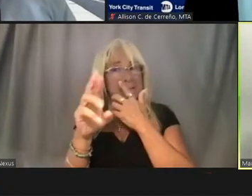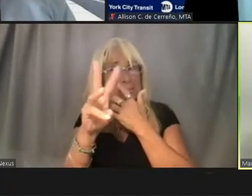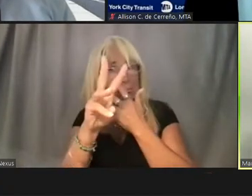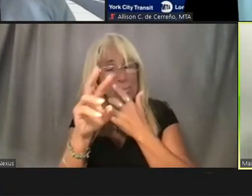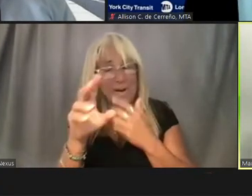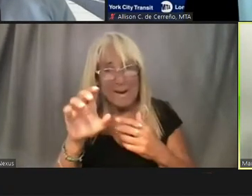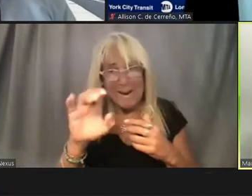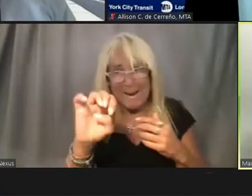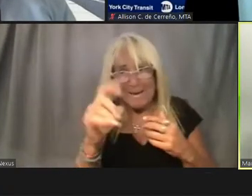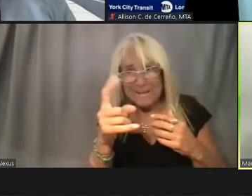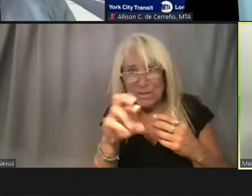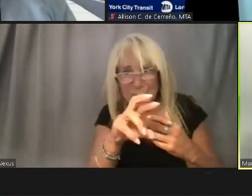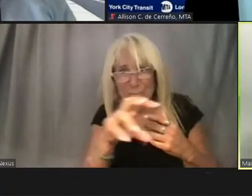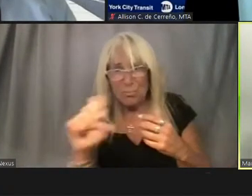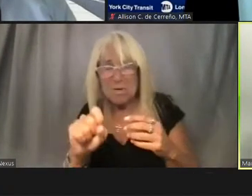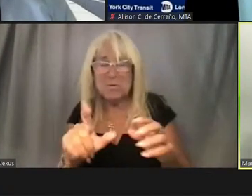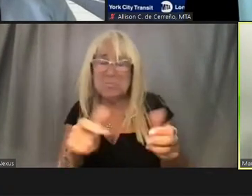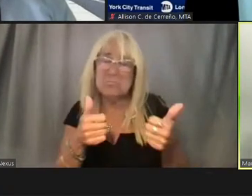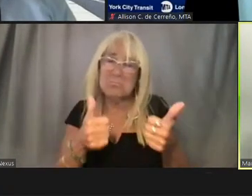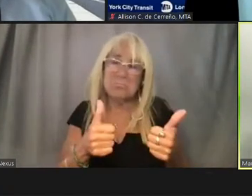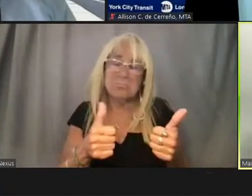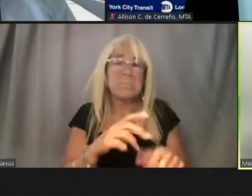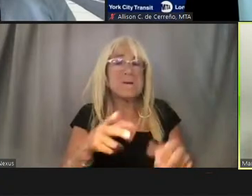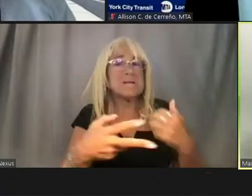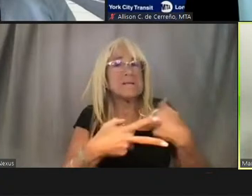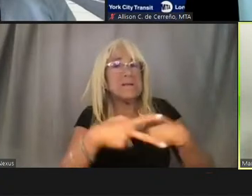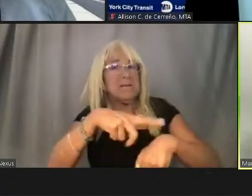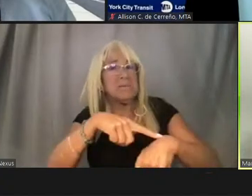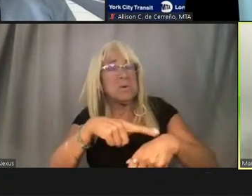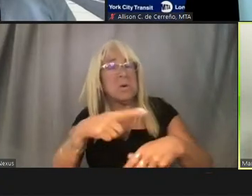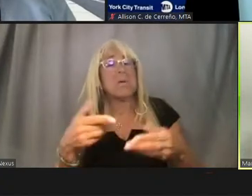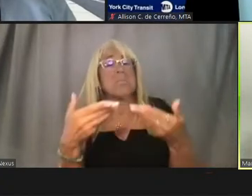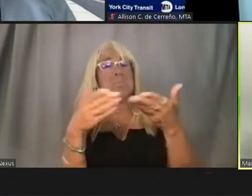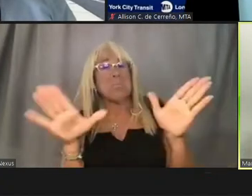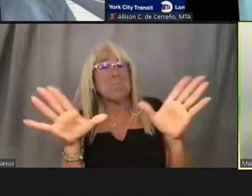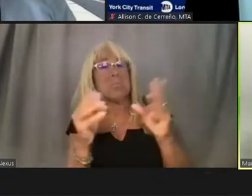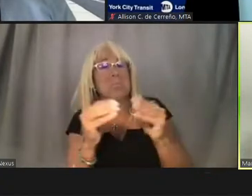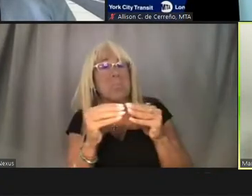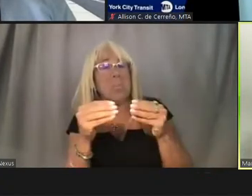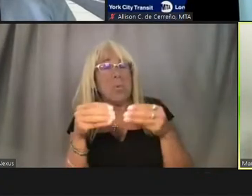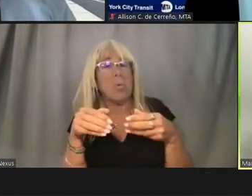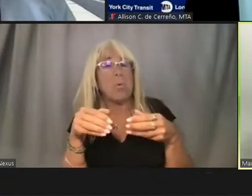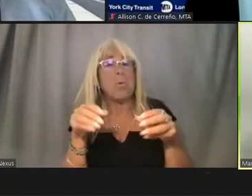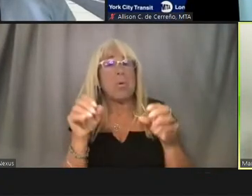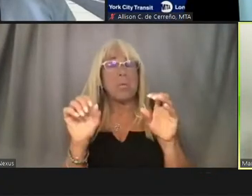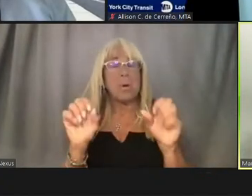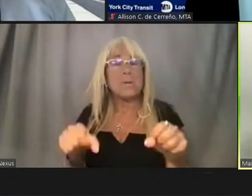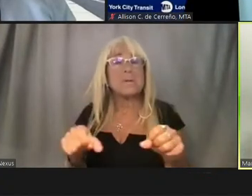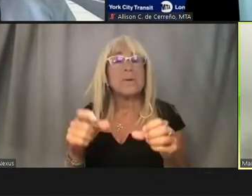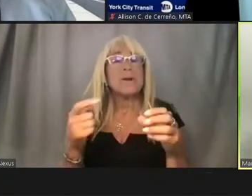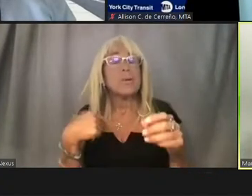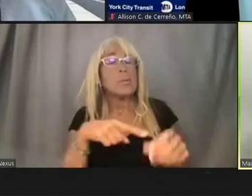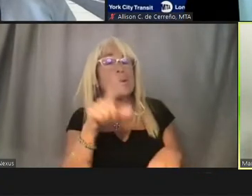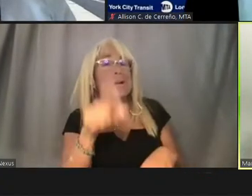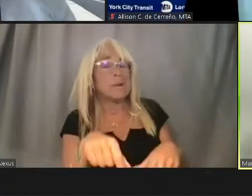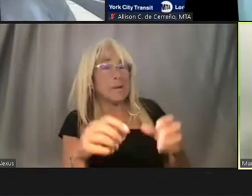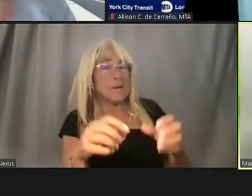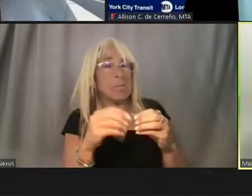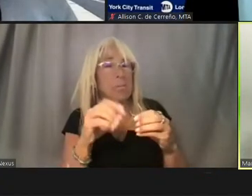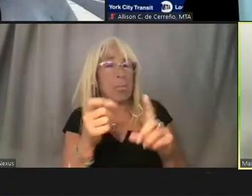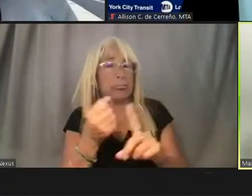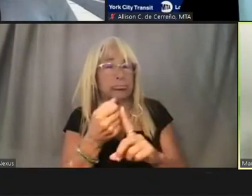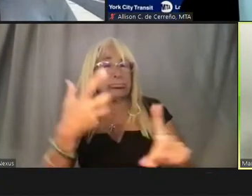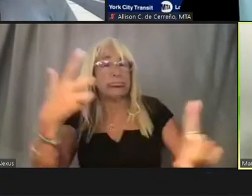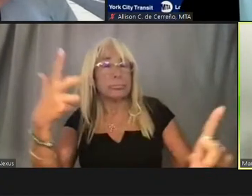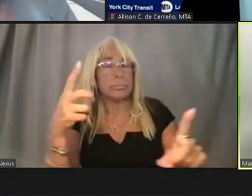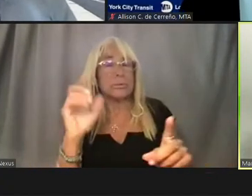across the boroughs quicker saving time and opening up new possibilities we need more projects like this that will expand our transportation Network and connect more